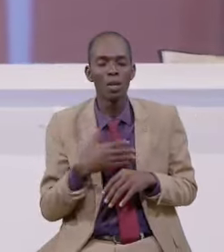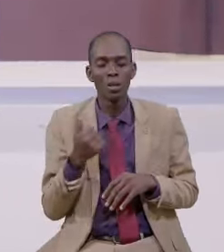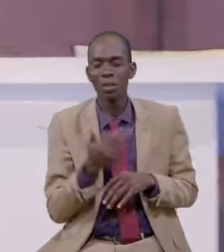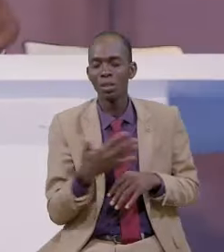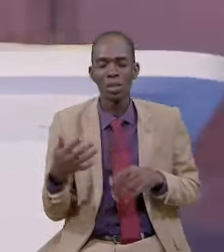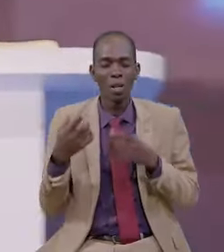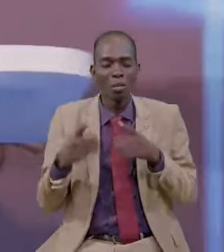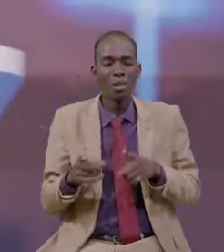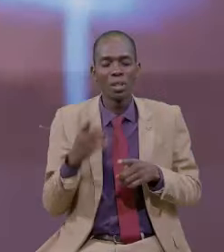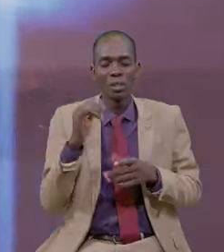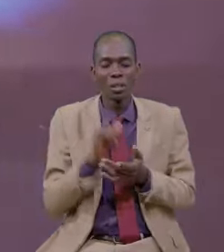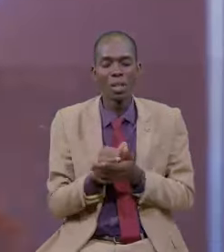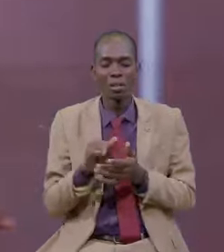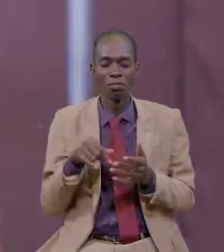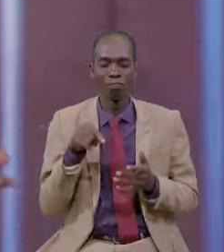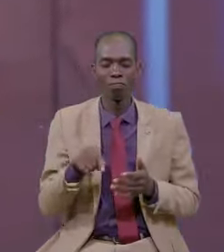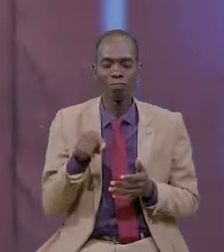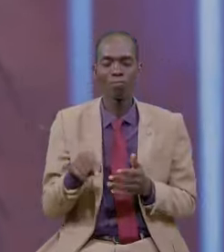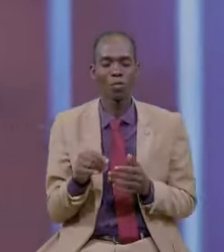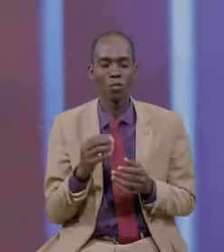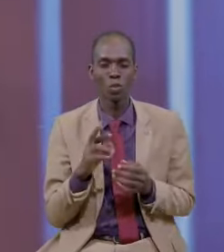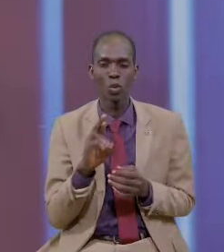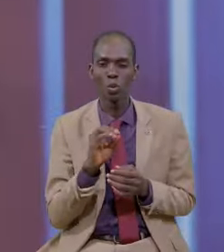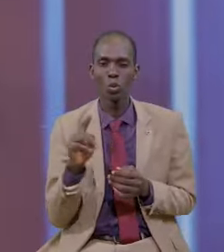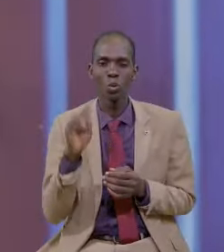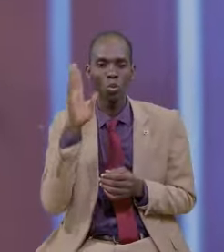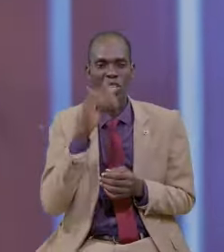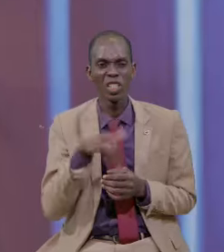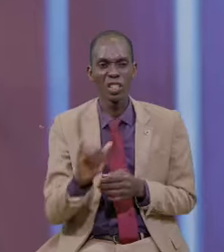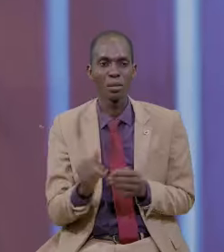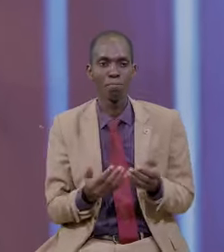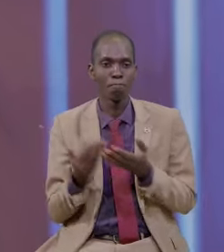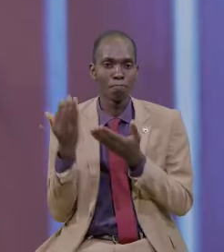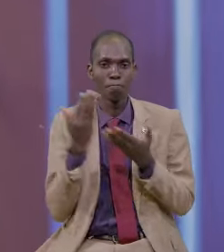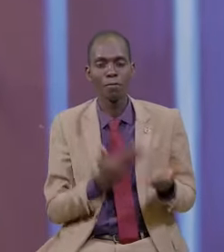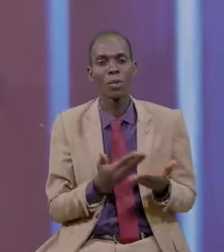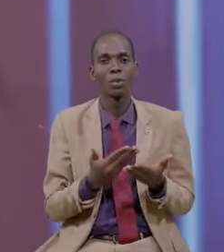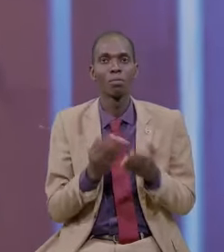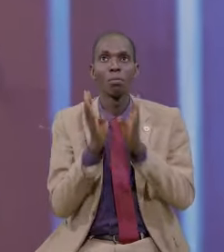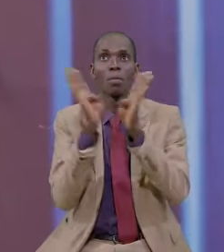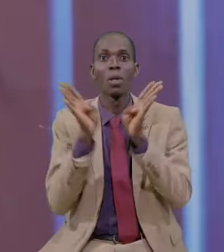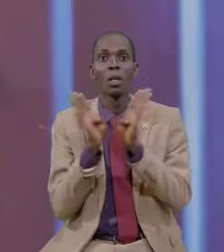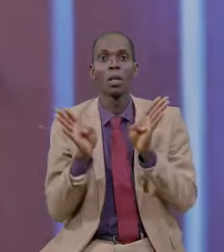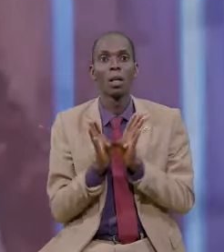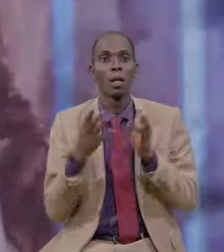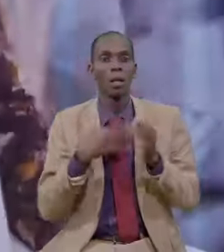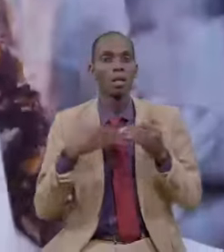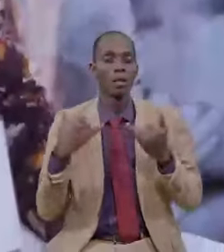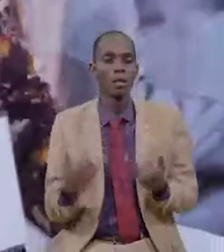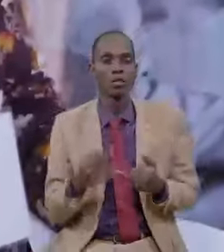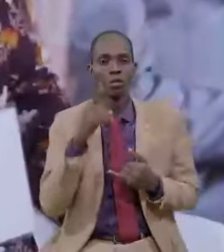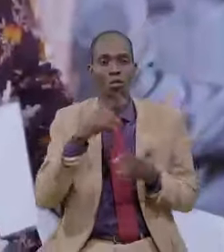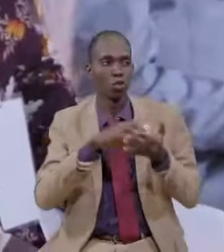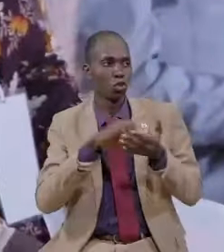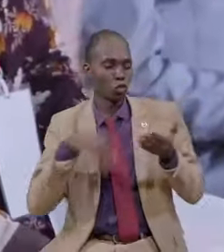will still generate branches. So you now uproot that tree. And